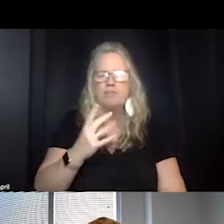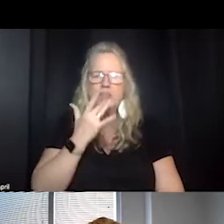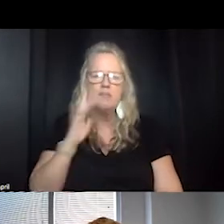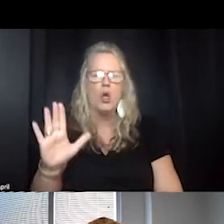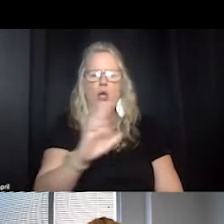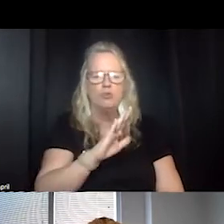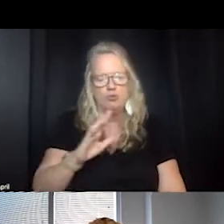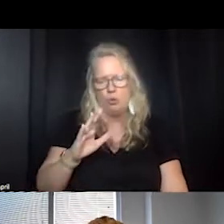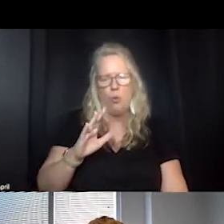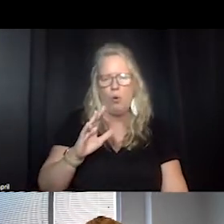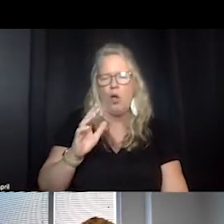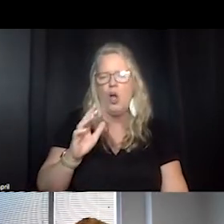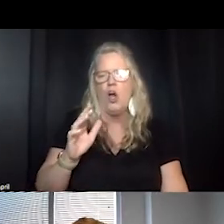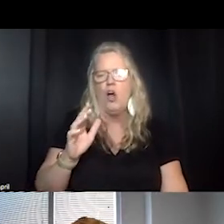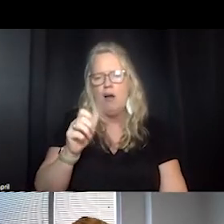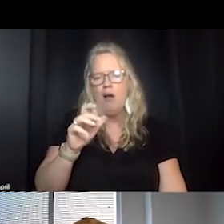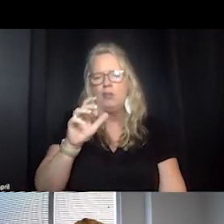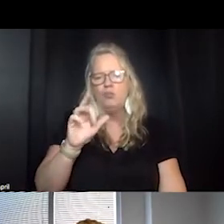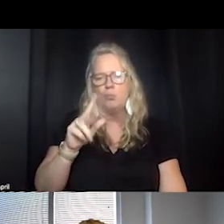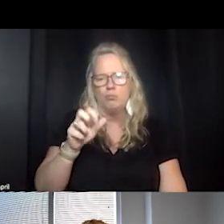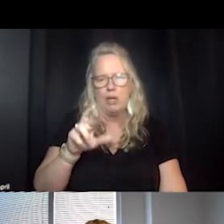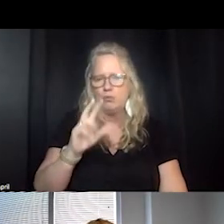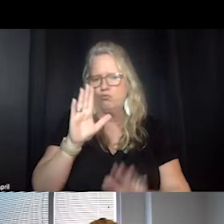browser, because there's lots of great content there.